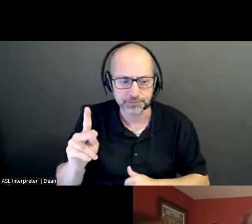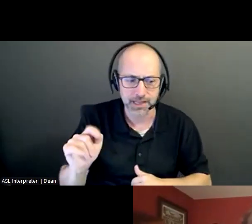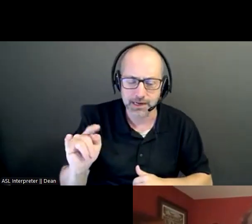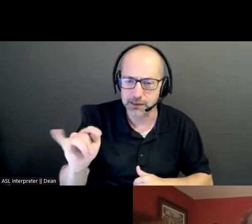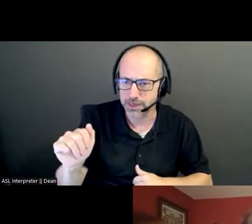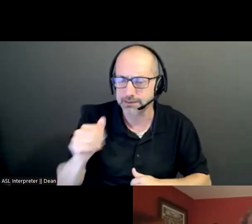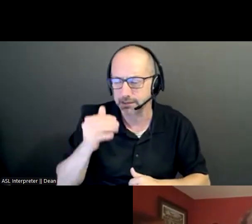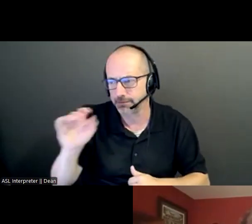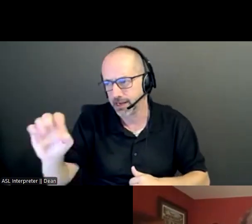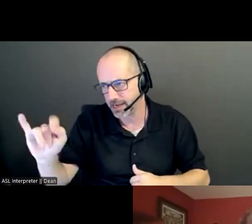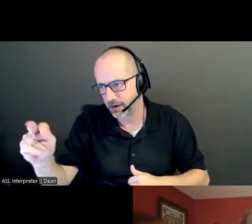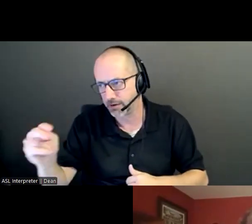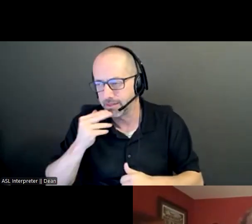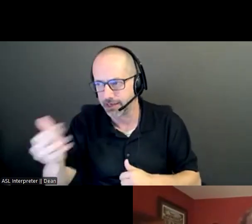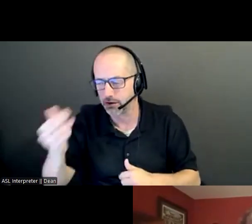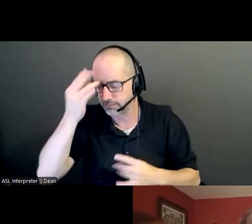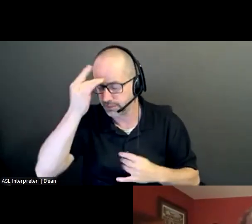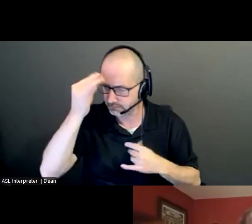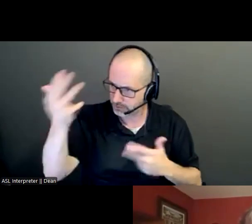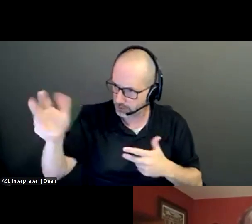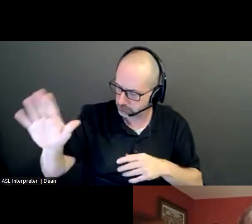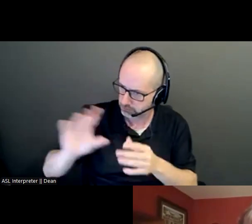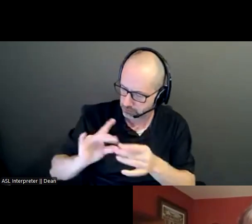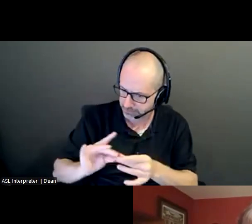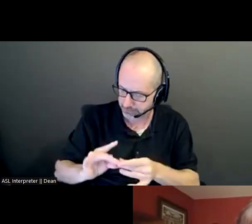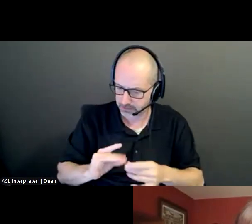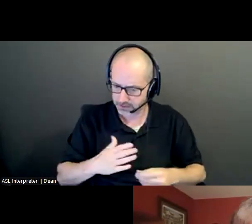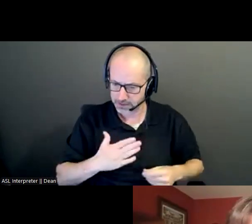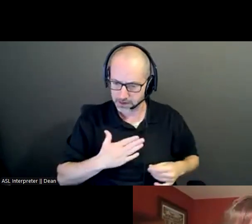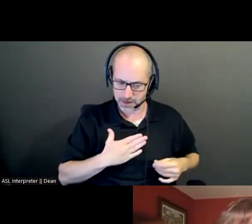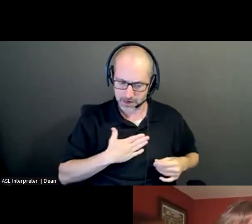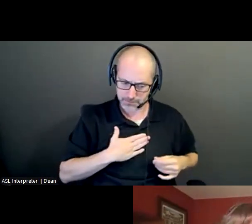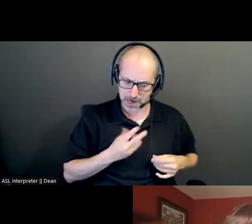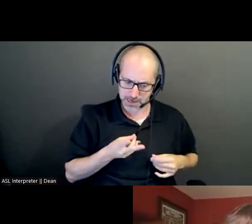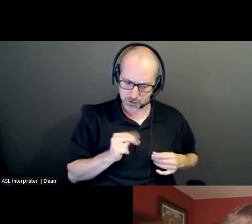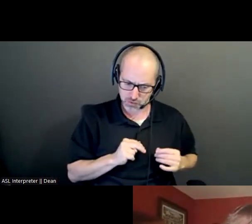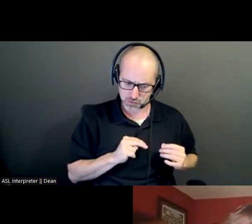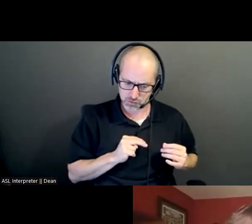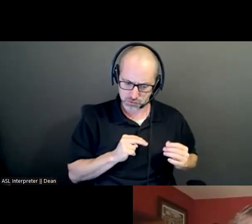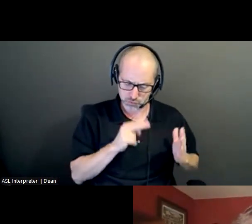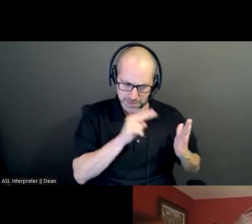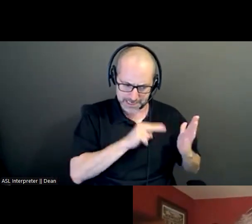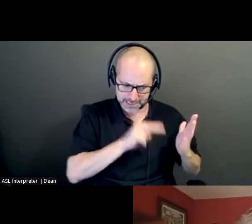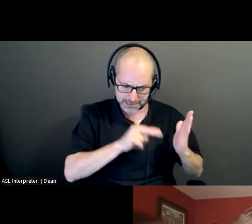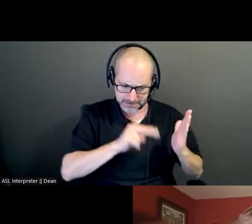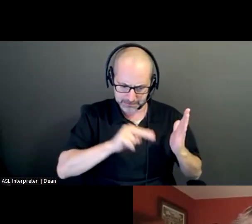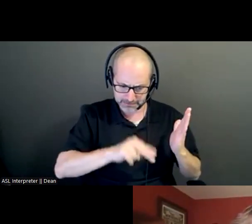going to reflect on what you've just said now and on some of my own kind of reading of these cases as well. Is just,